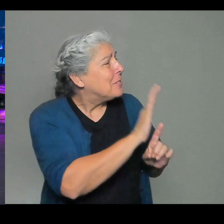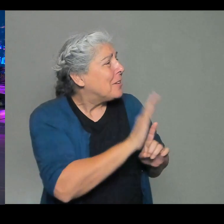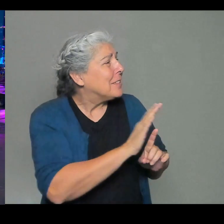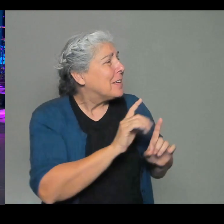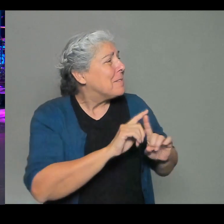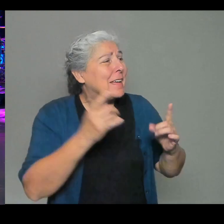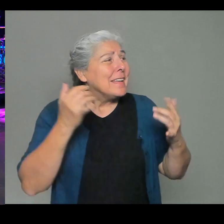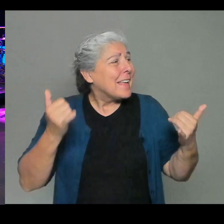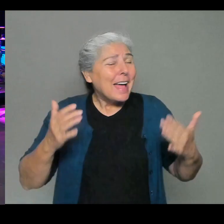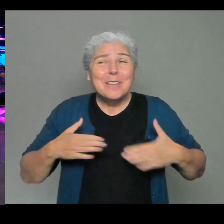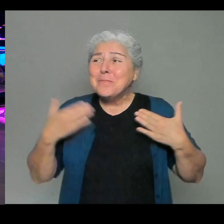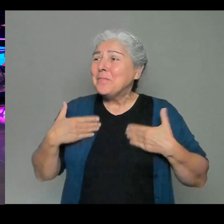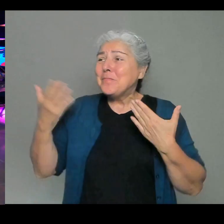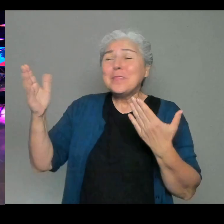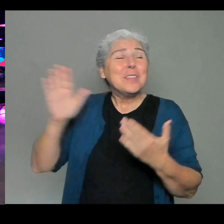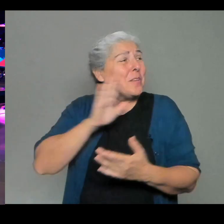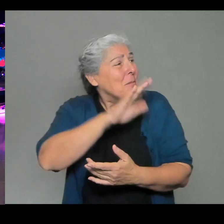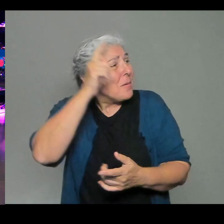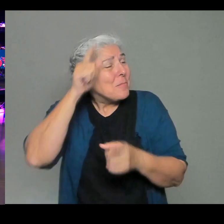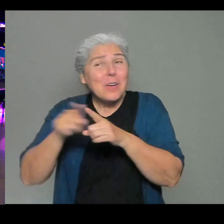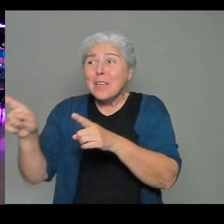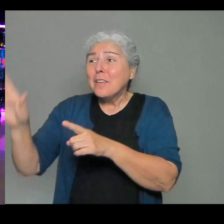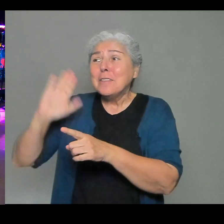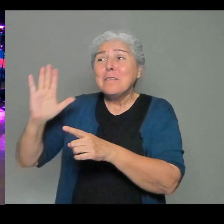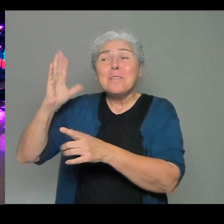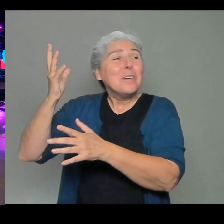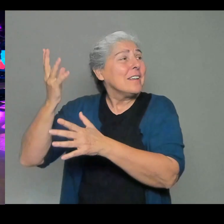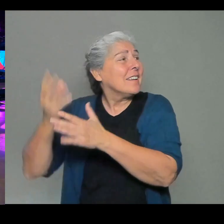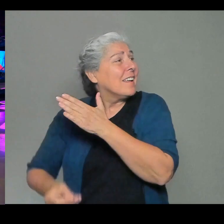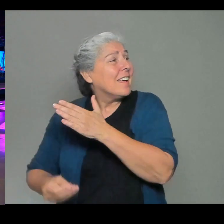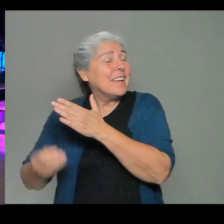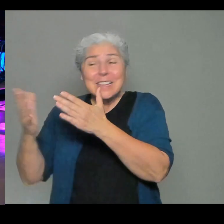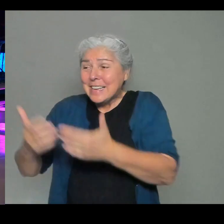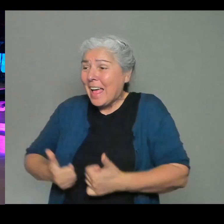glad, but your brother was dead and is alive and was lost and is found.